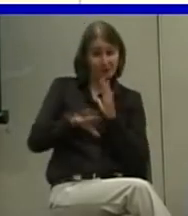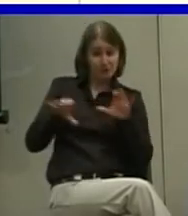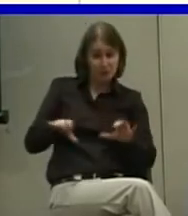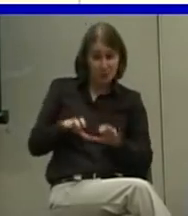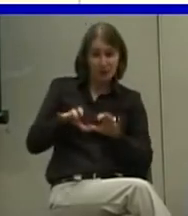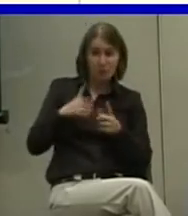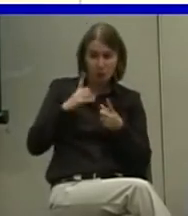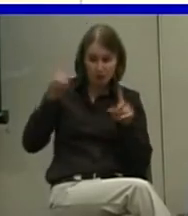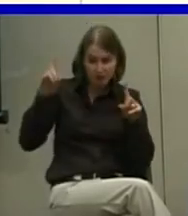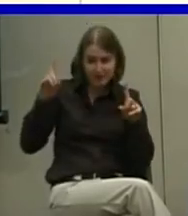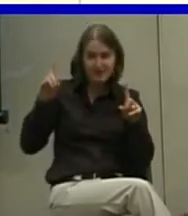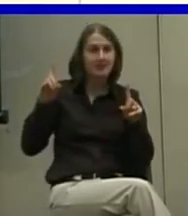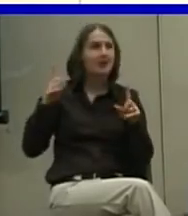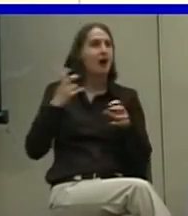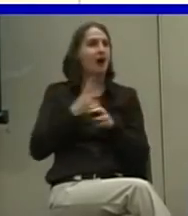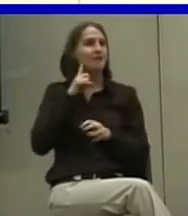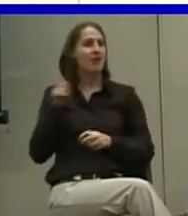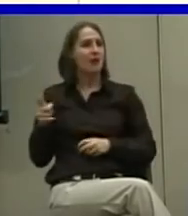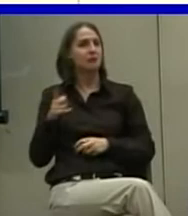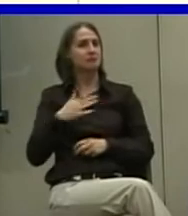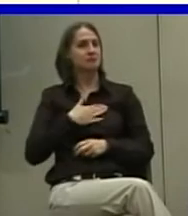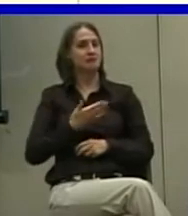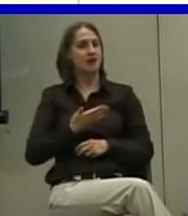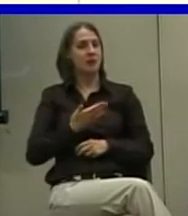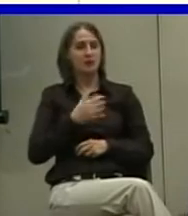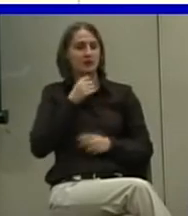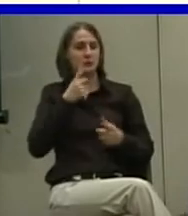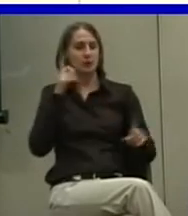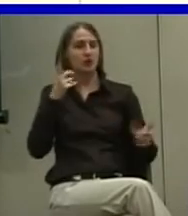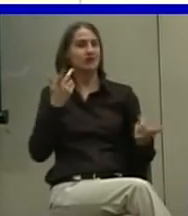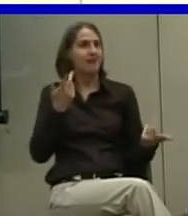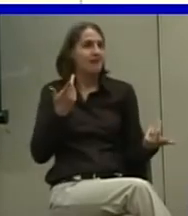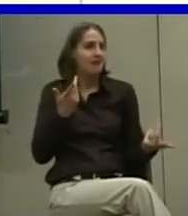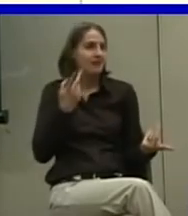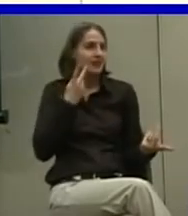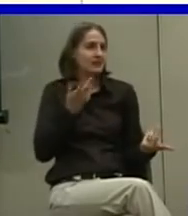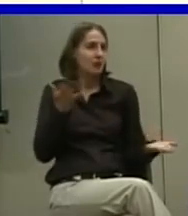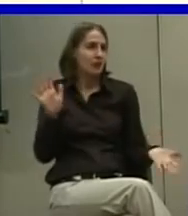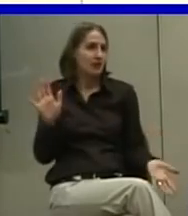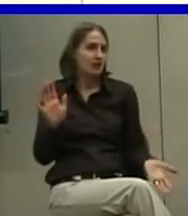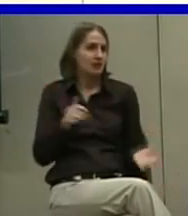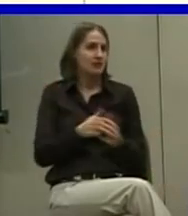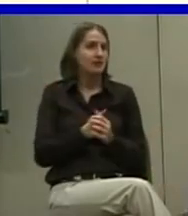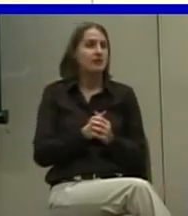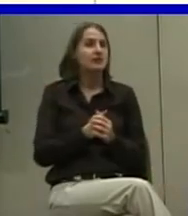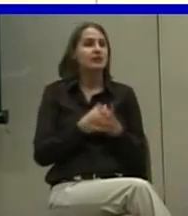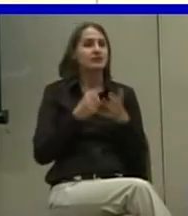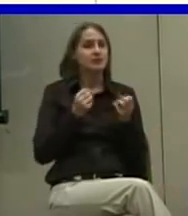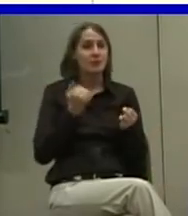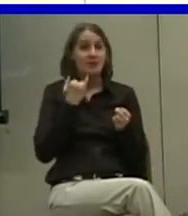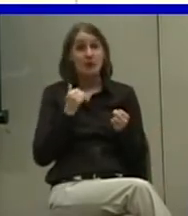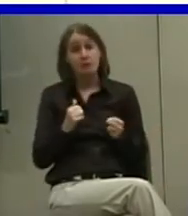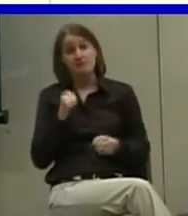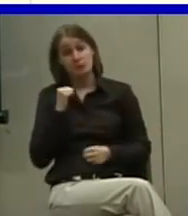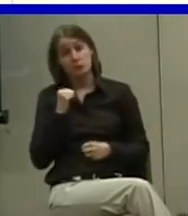won't work. So I wouldn't start with modeling, but if they refuse to even try, then we might need to go